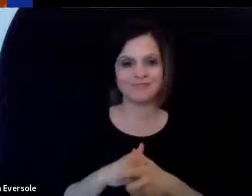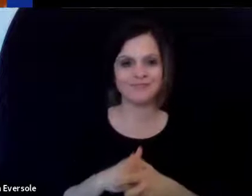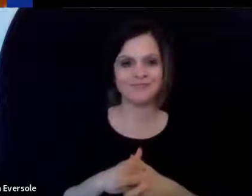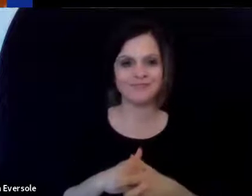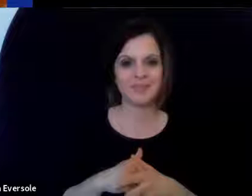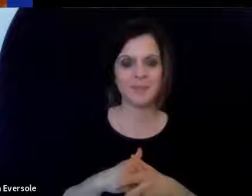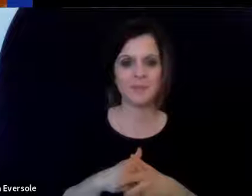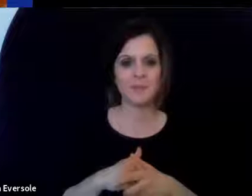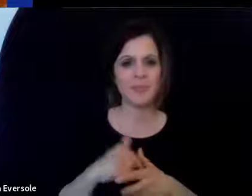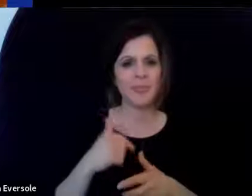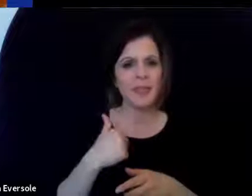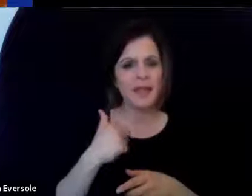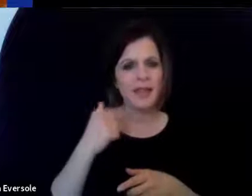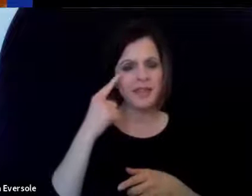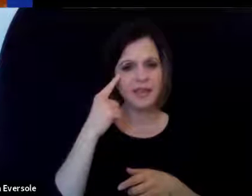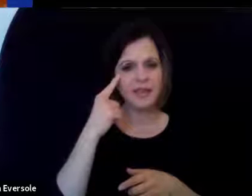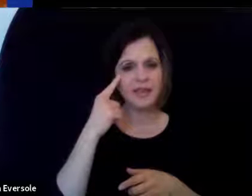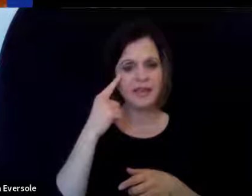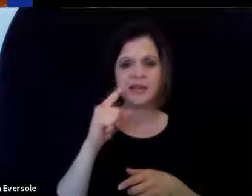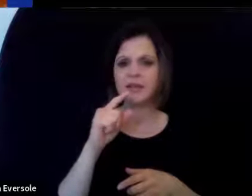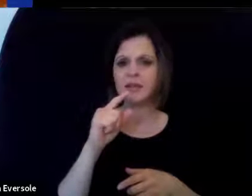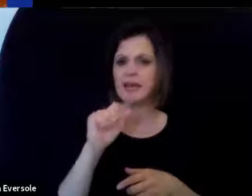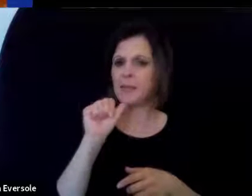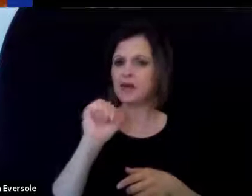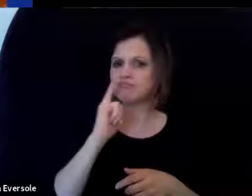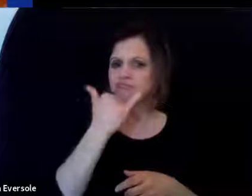not mistaken when I say